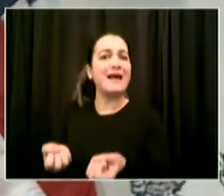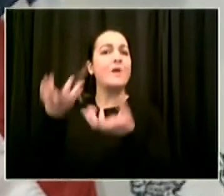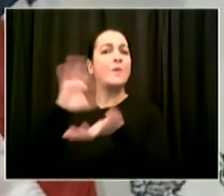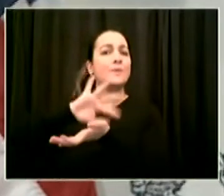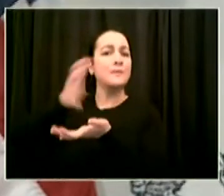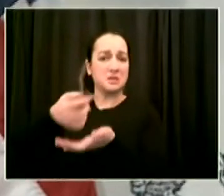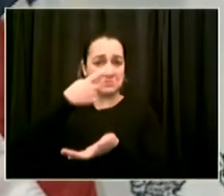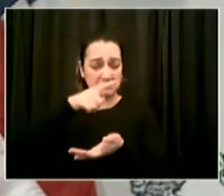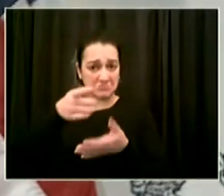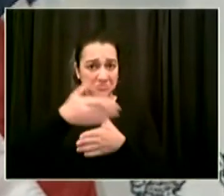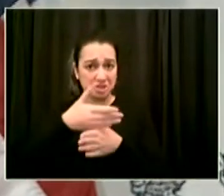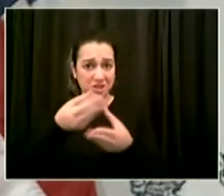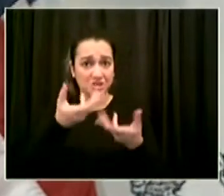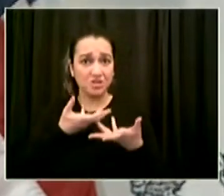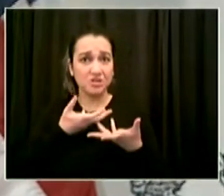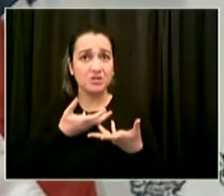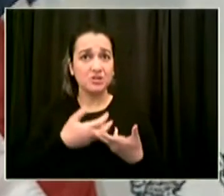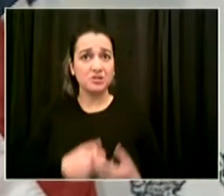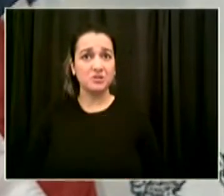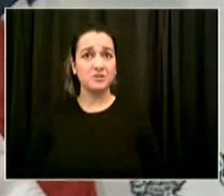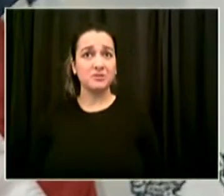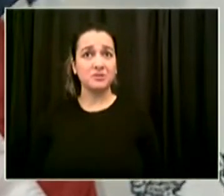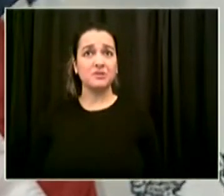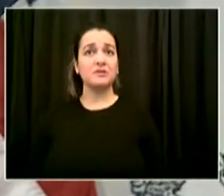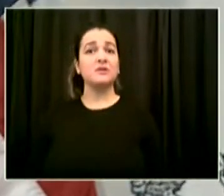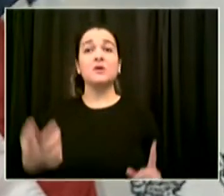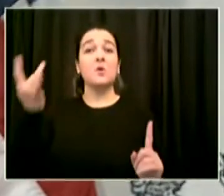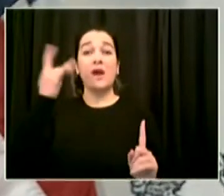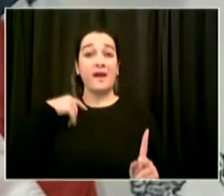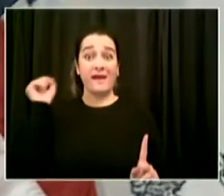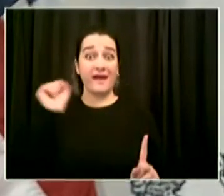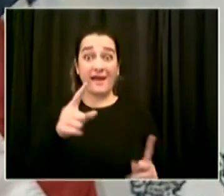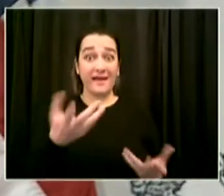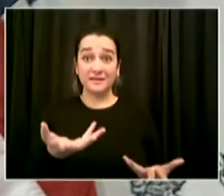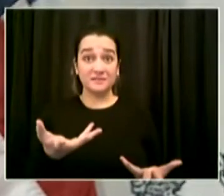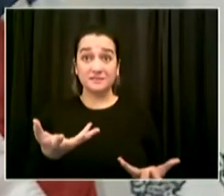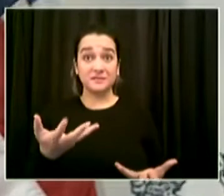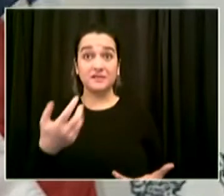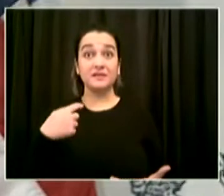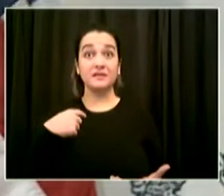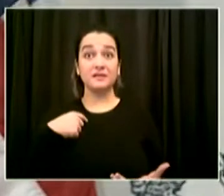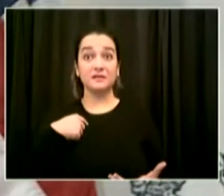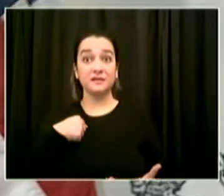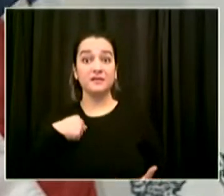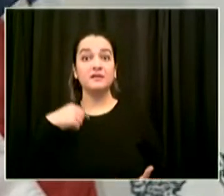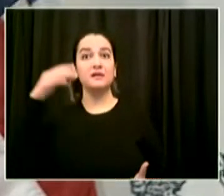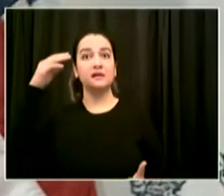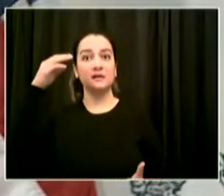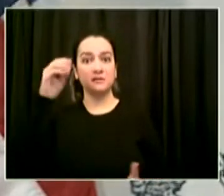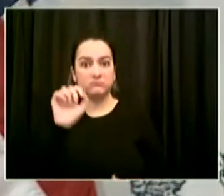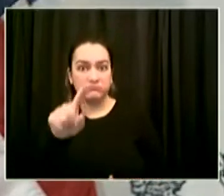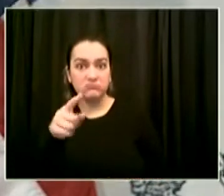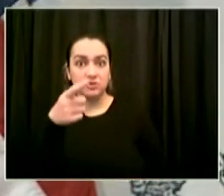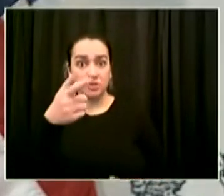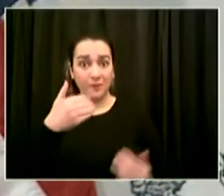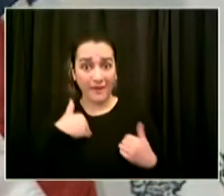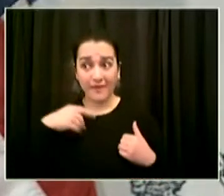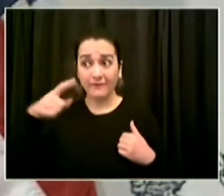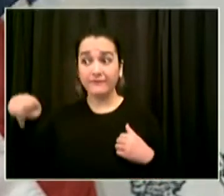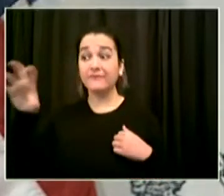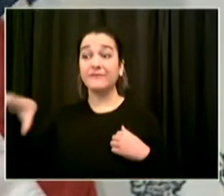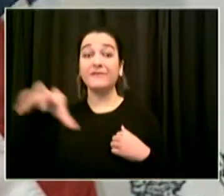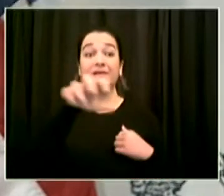with the scarcity right now, aren't you also discarding doses every single day? I'll turn to Dr. Katz and then